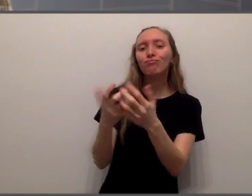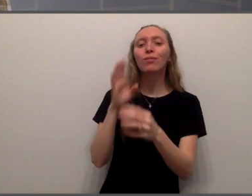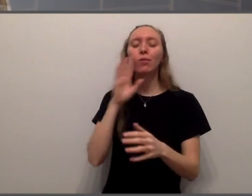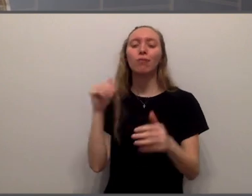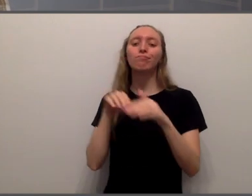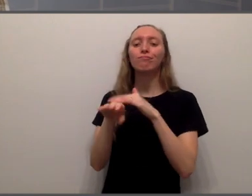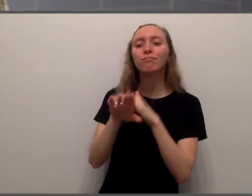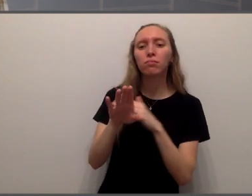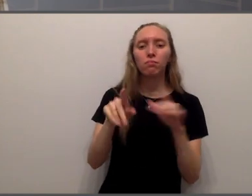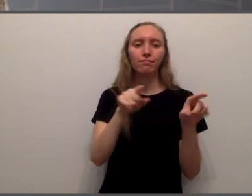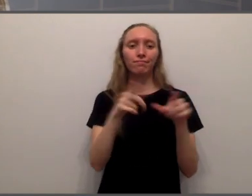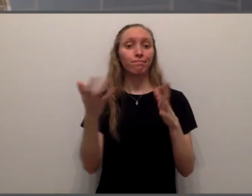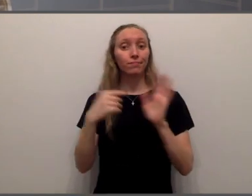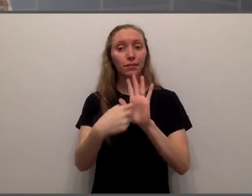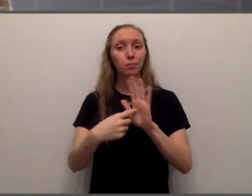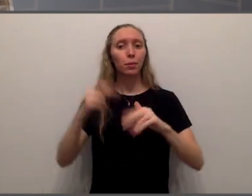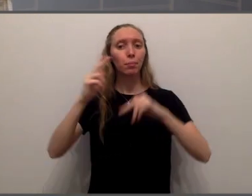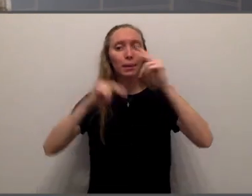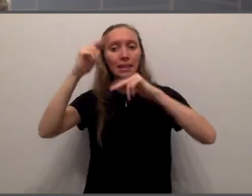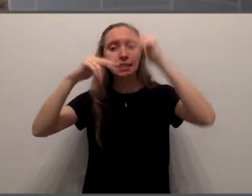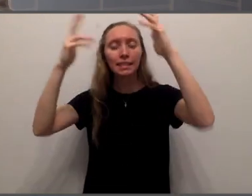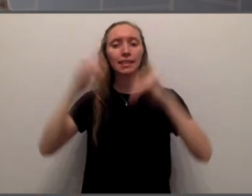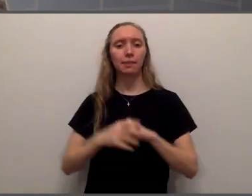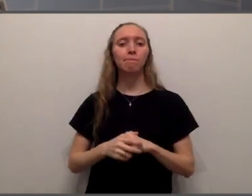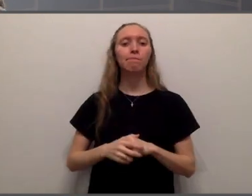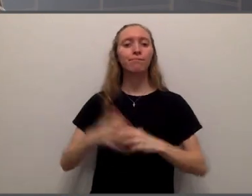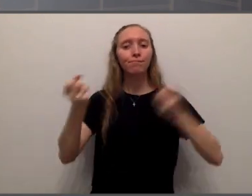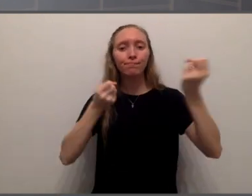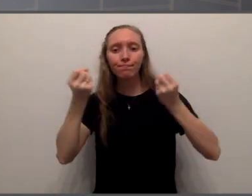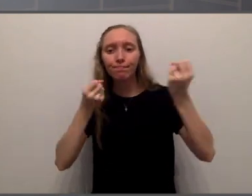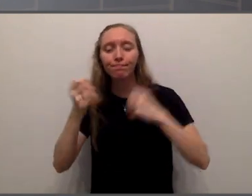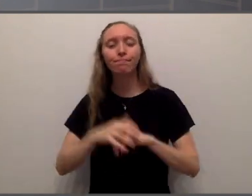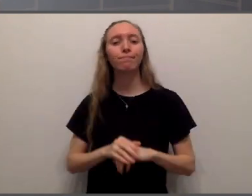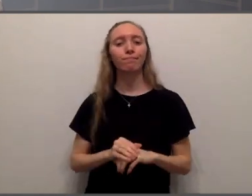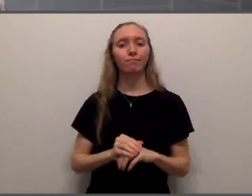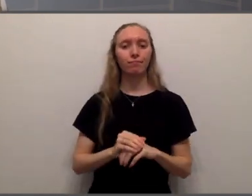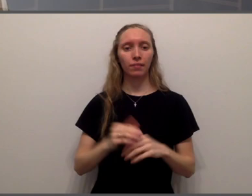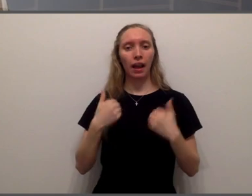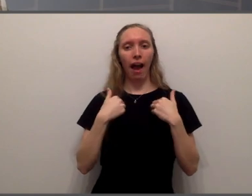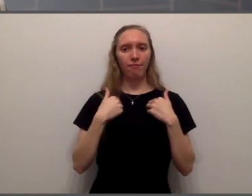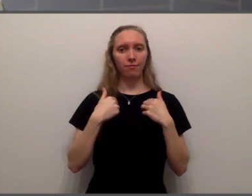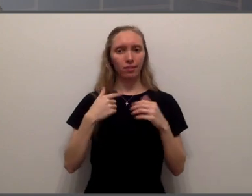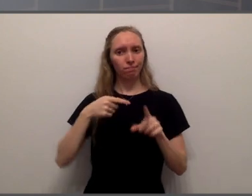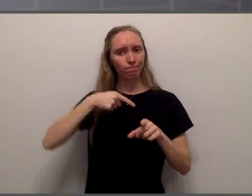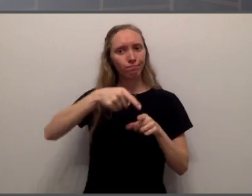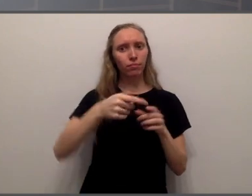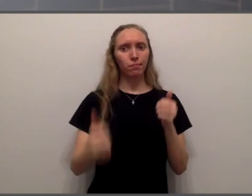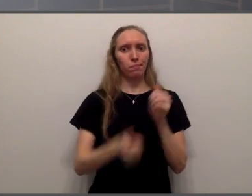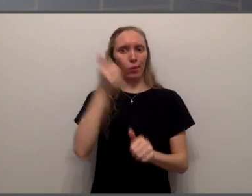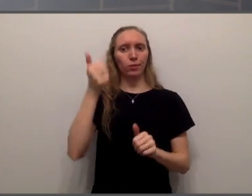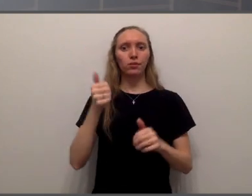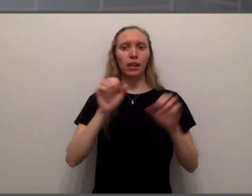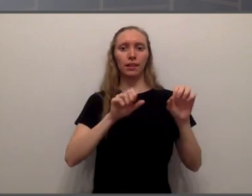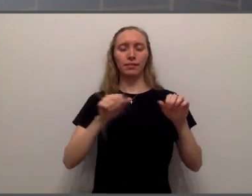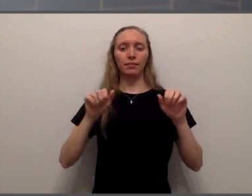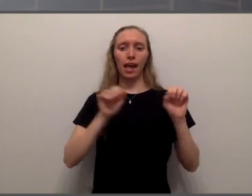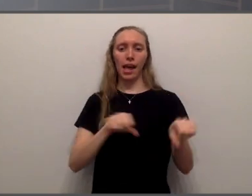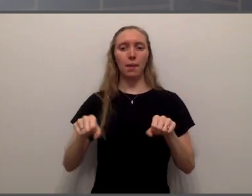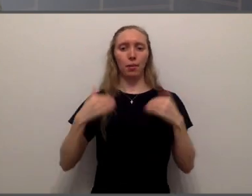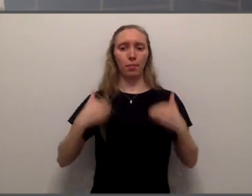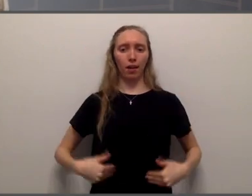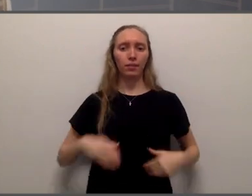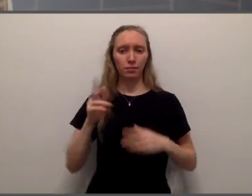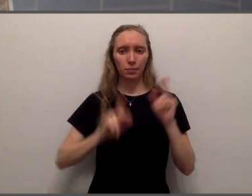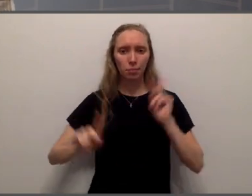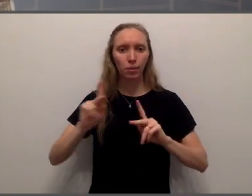structures, buildings and automobiles for able-bodied people, and then making accommodations, a